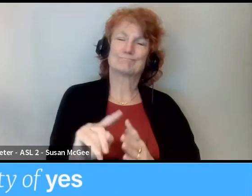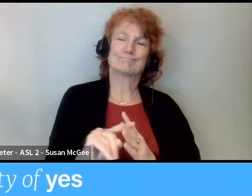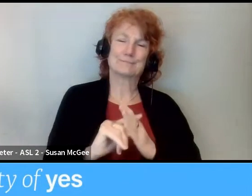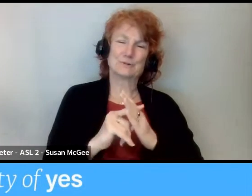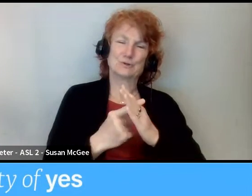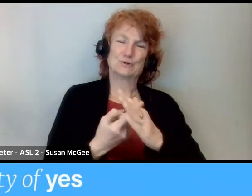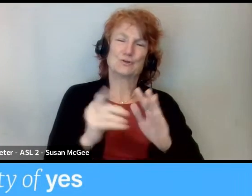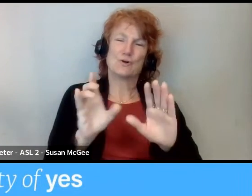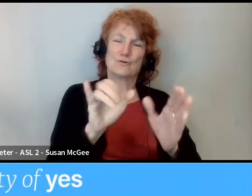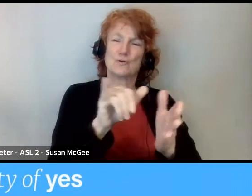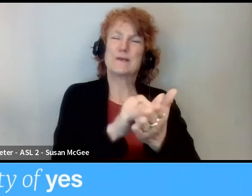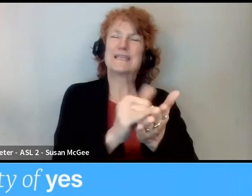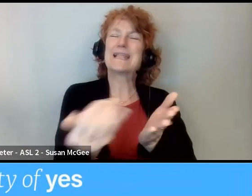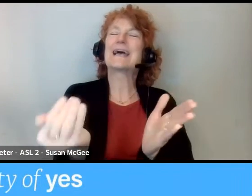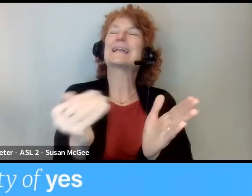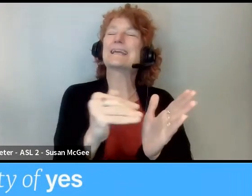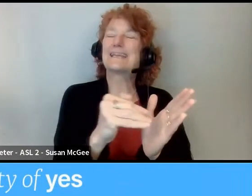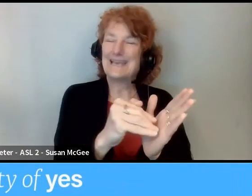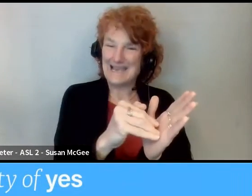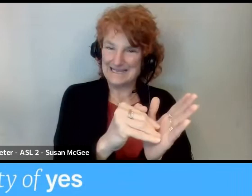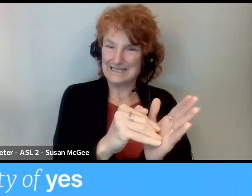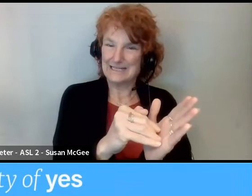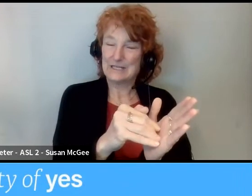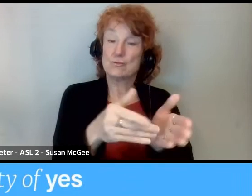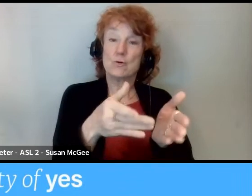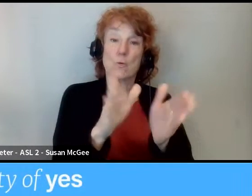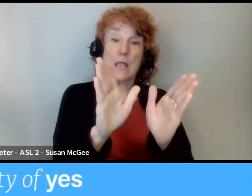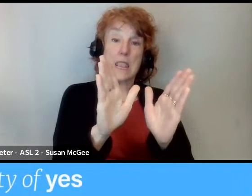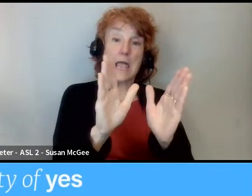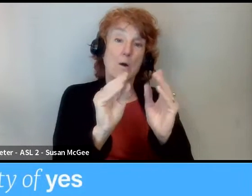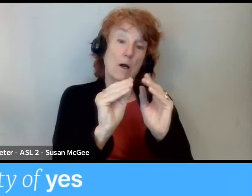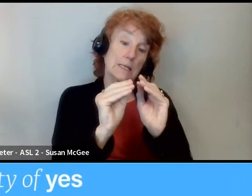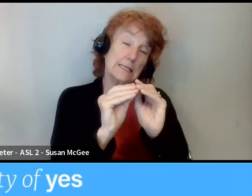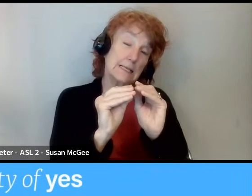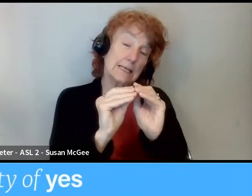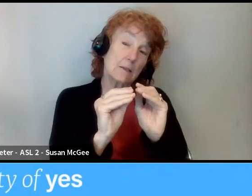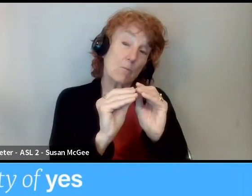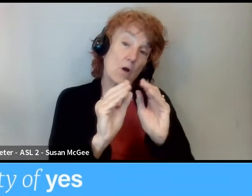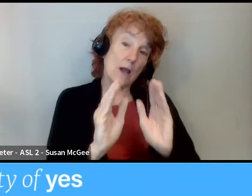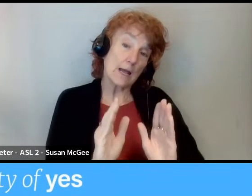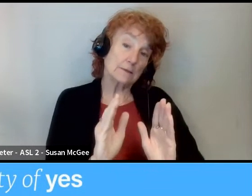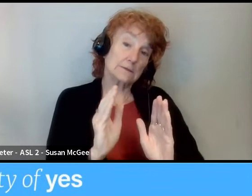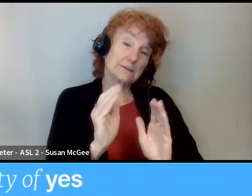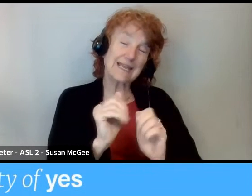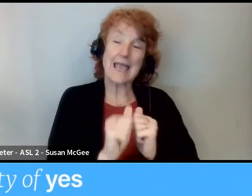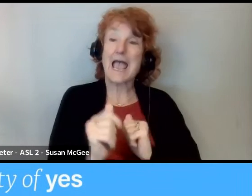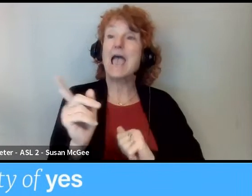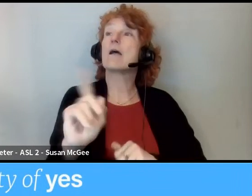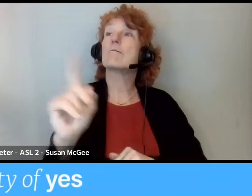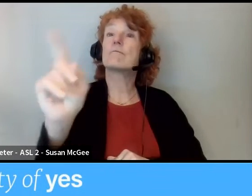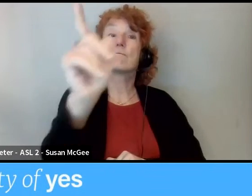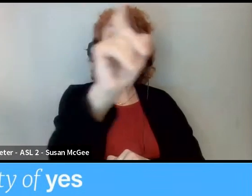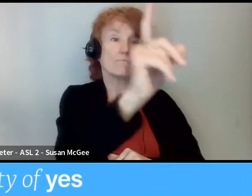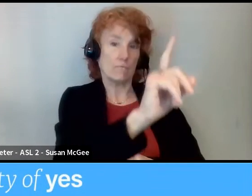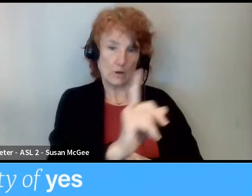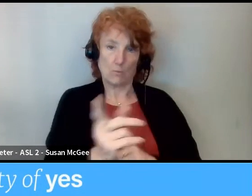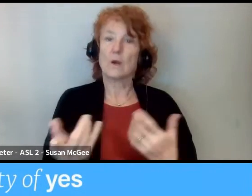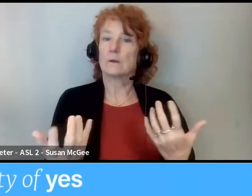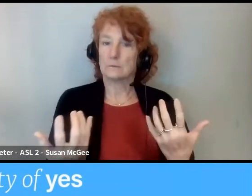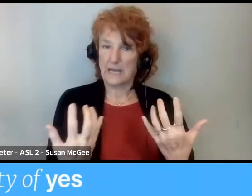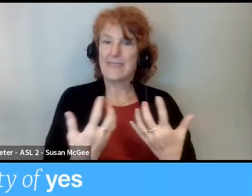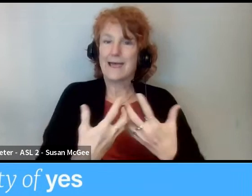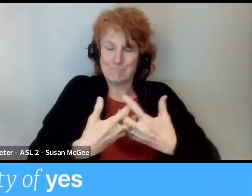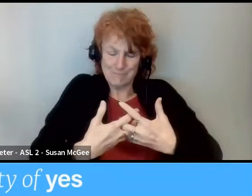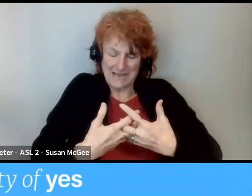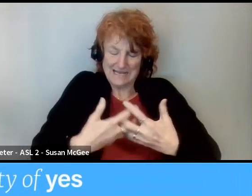little more housing everywhere in a way that respects the existing context of the city's neighborhoods. And so